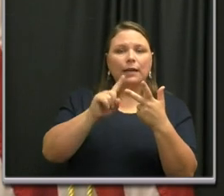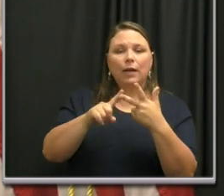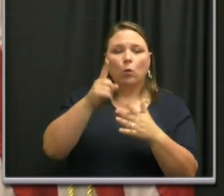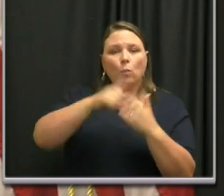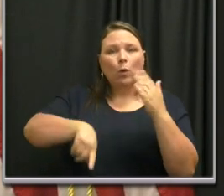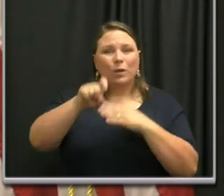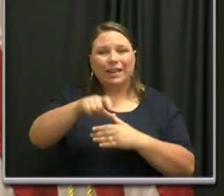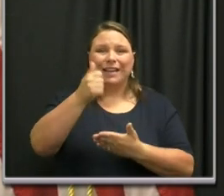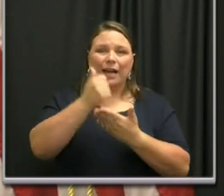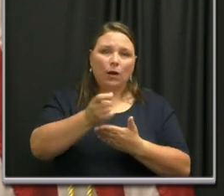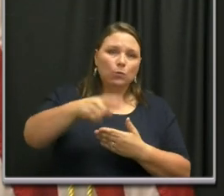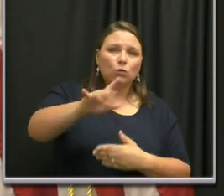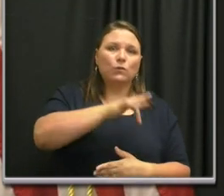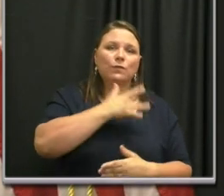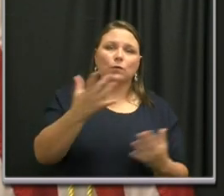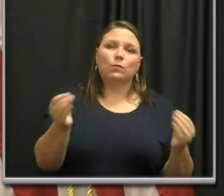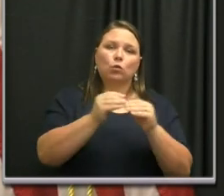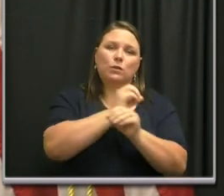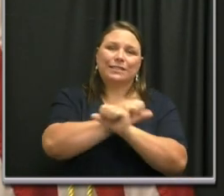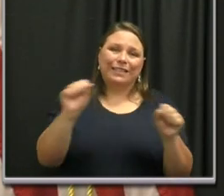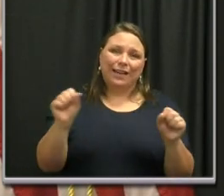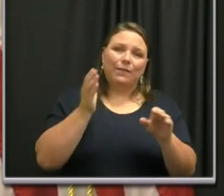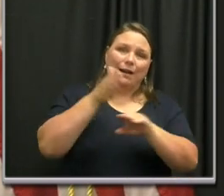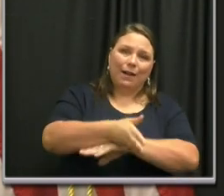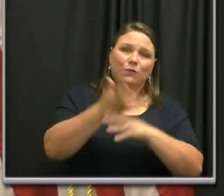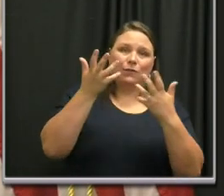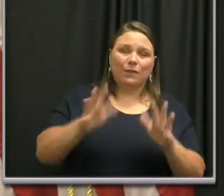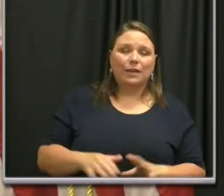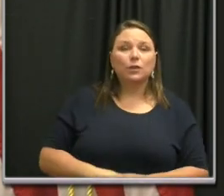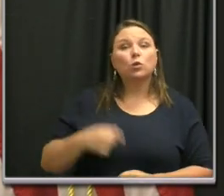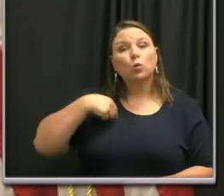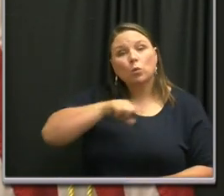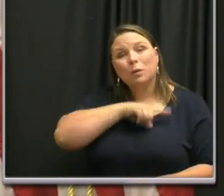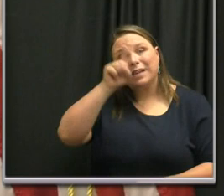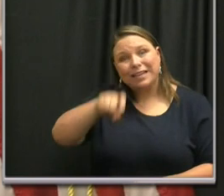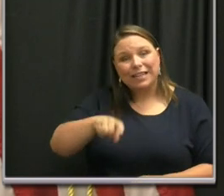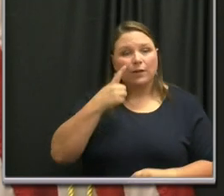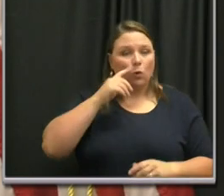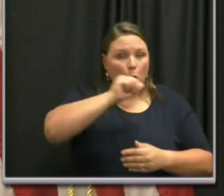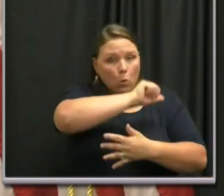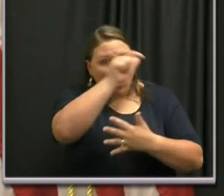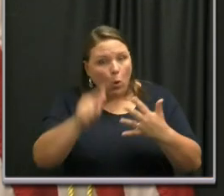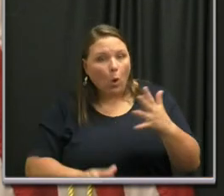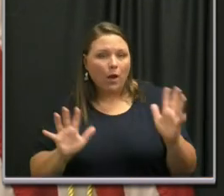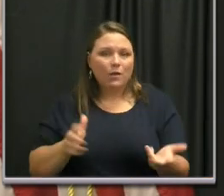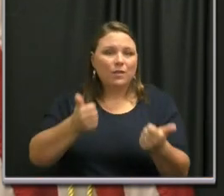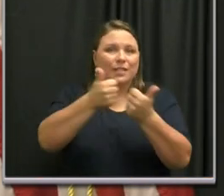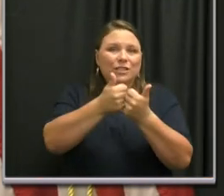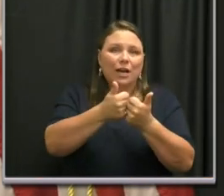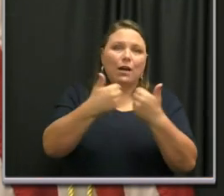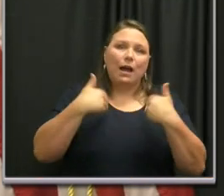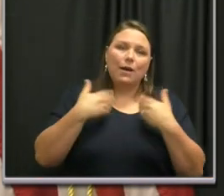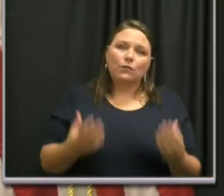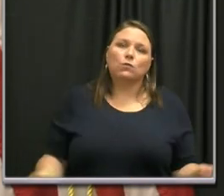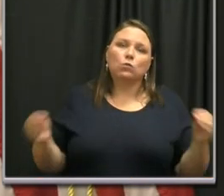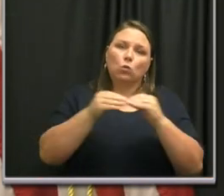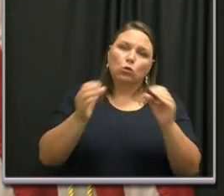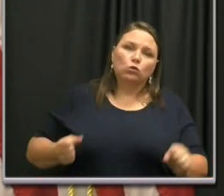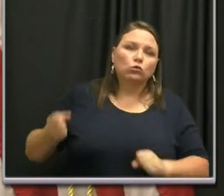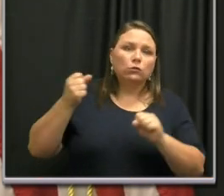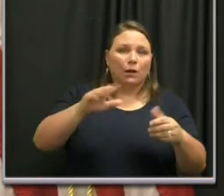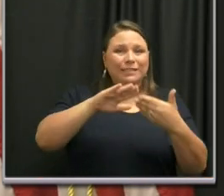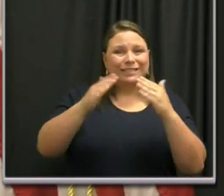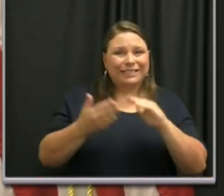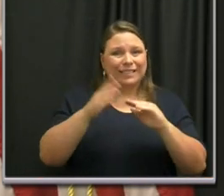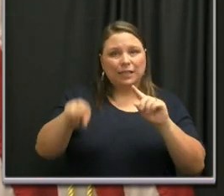community feel safe and get to the other side. We need for, in all of these challenges, to end up with a stronger city on the